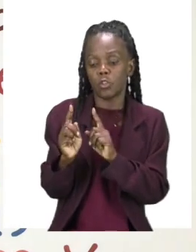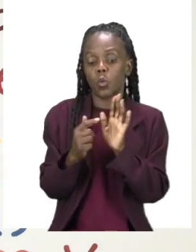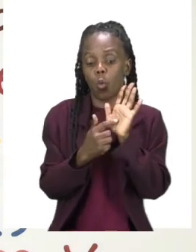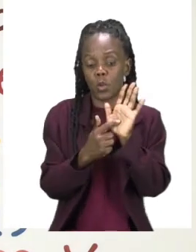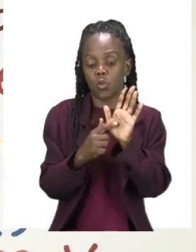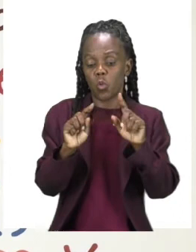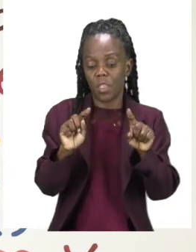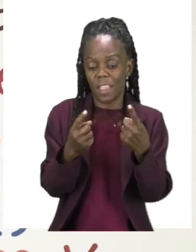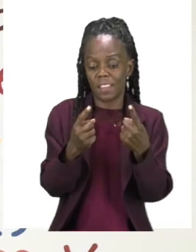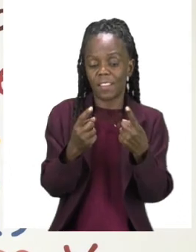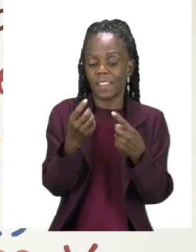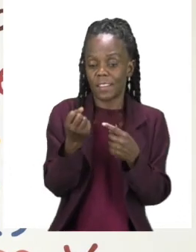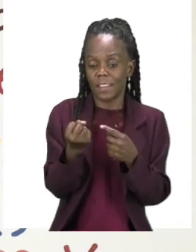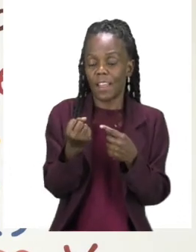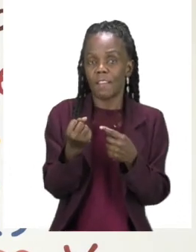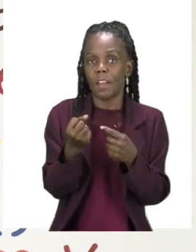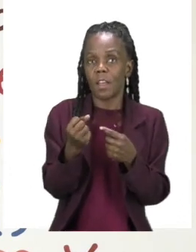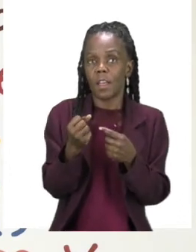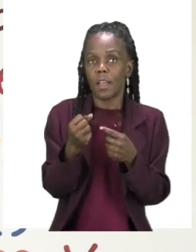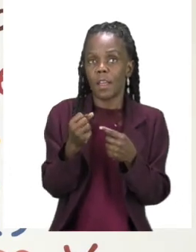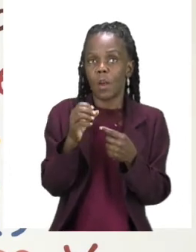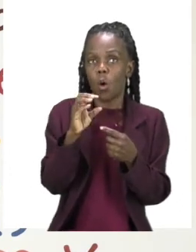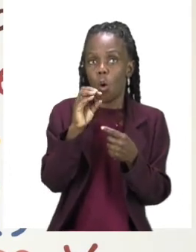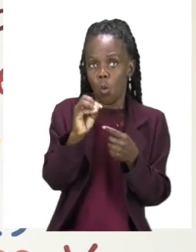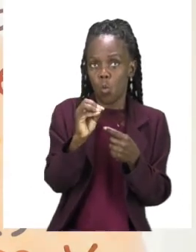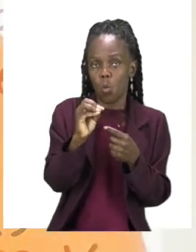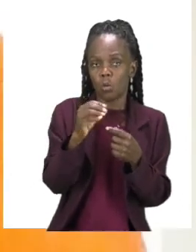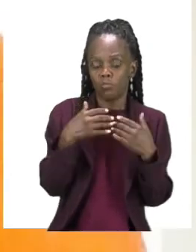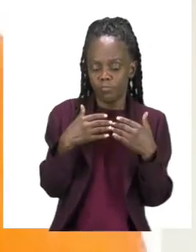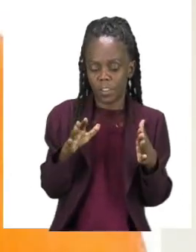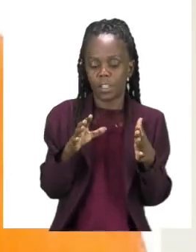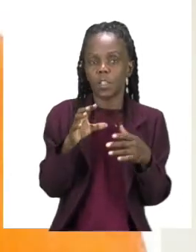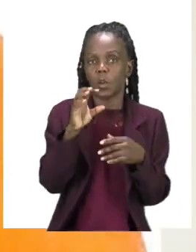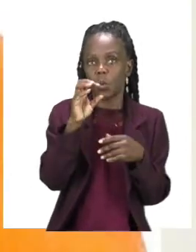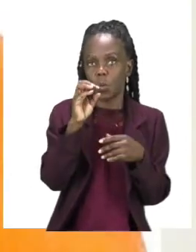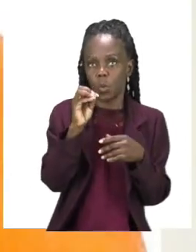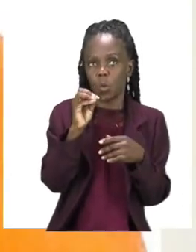are. So the first one that we have is a,